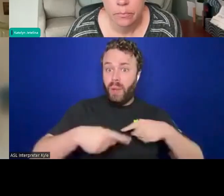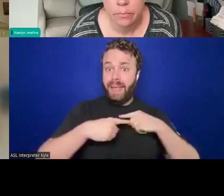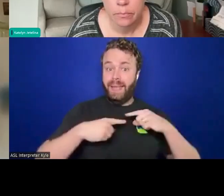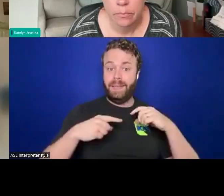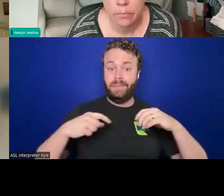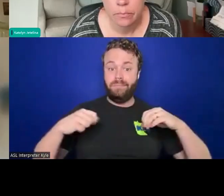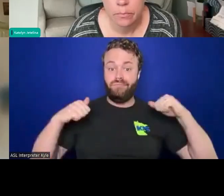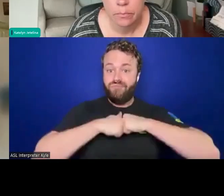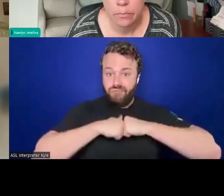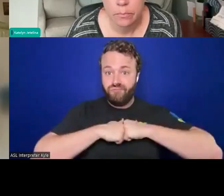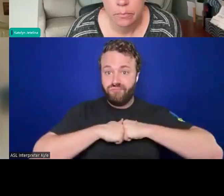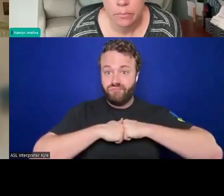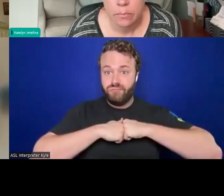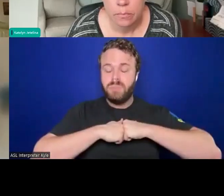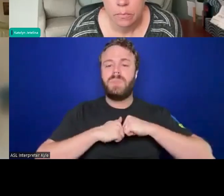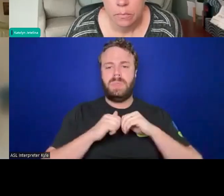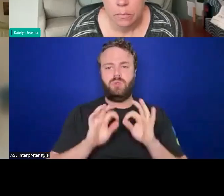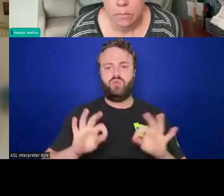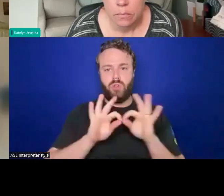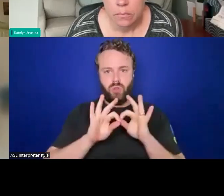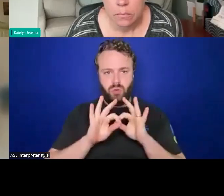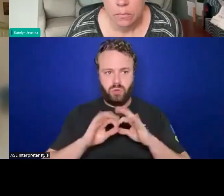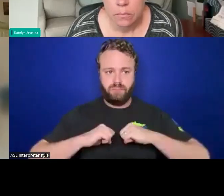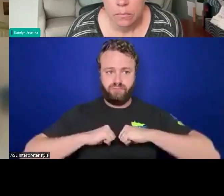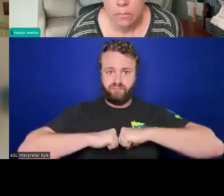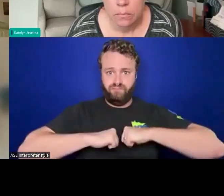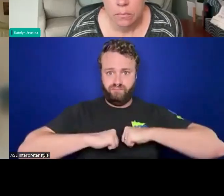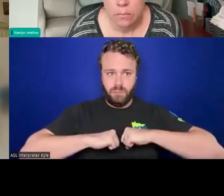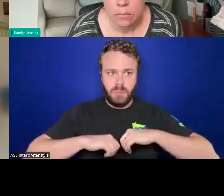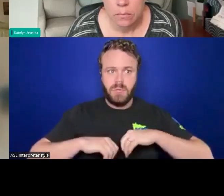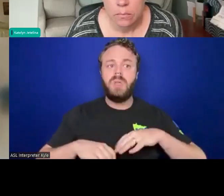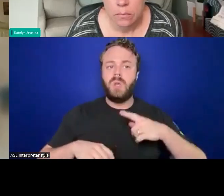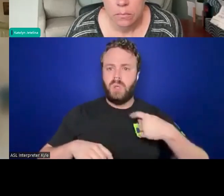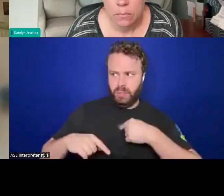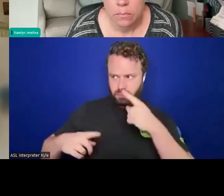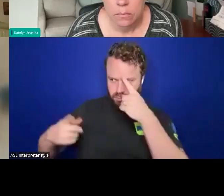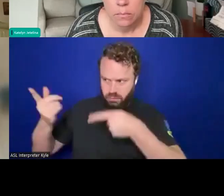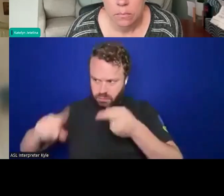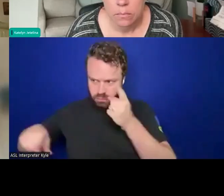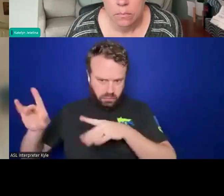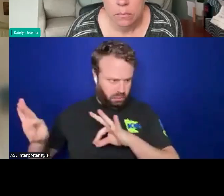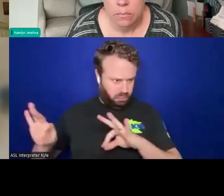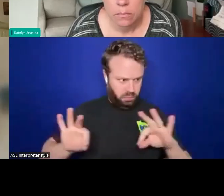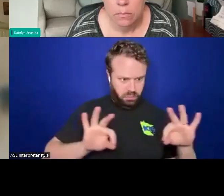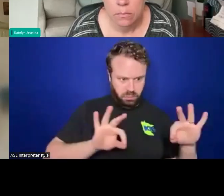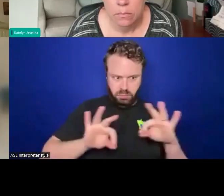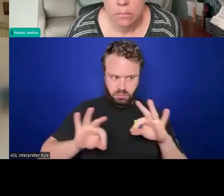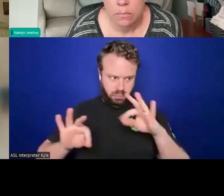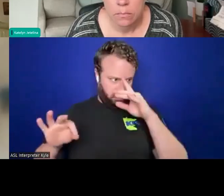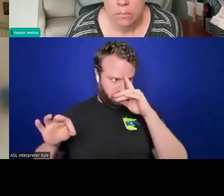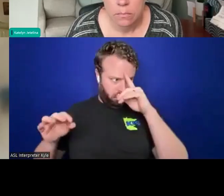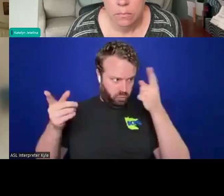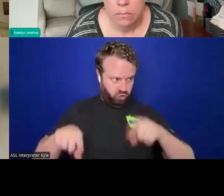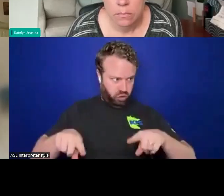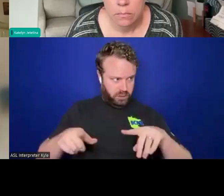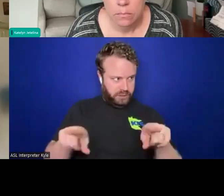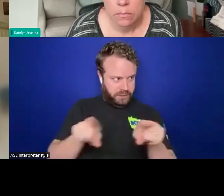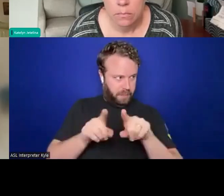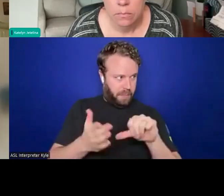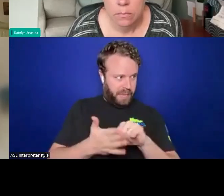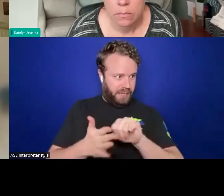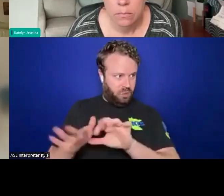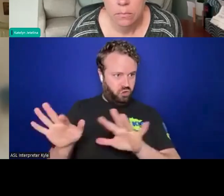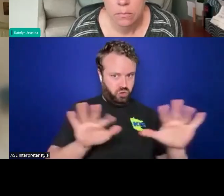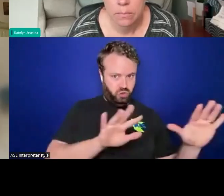step is listening. Once we have aligned ourselves and we are singing from the same song sheet, how do we ensure that